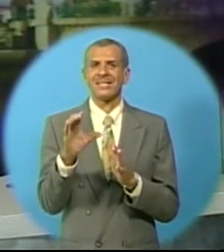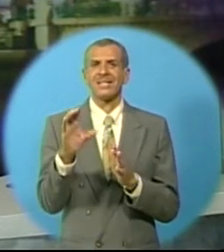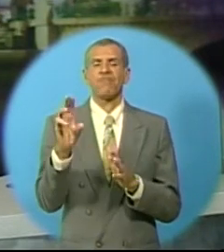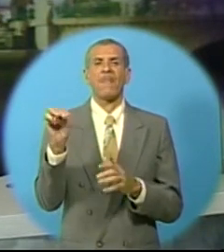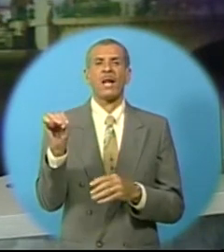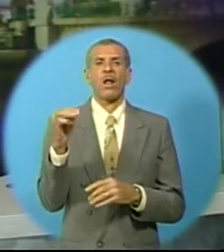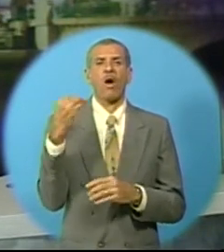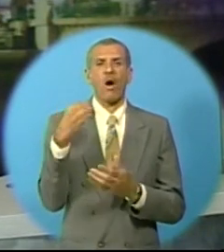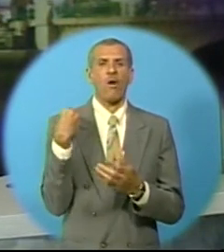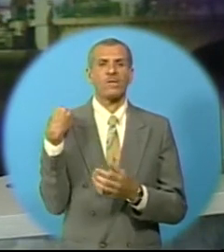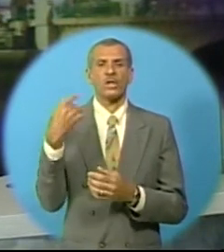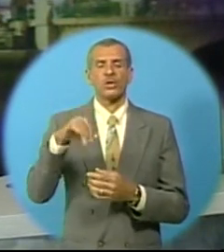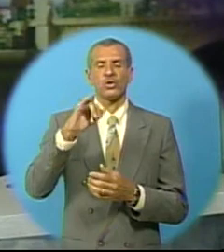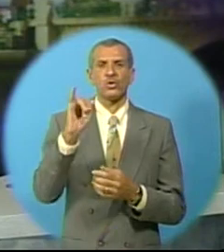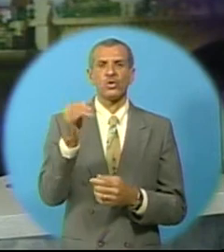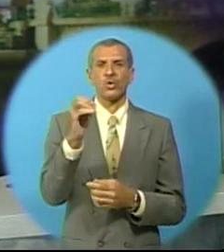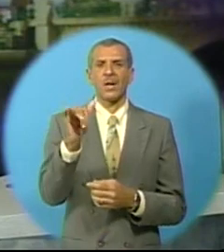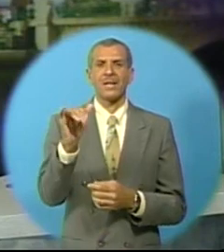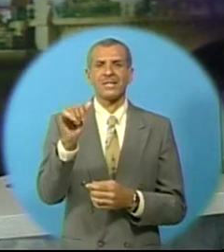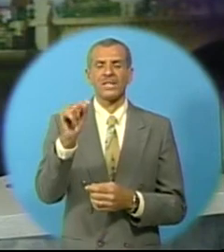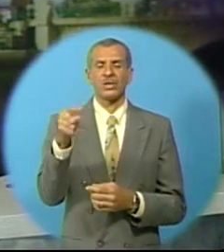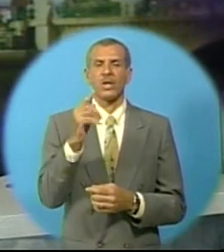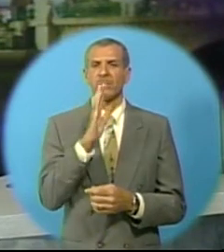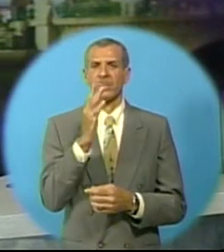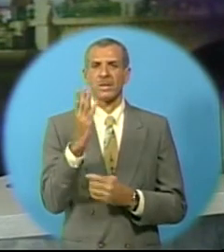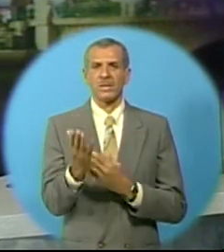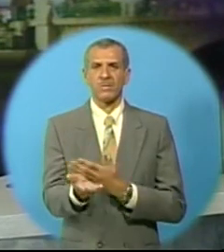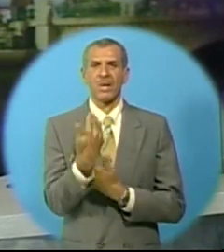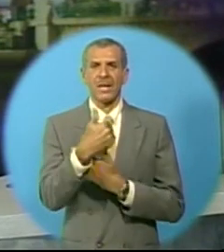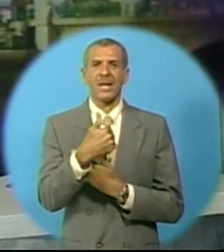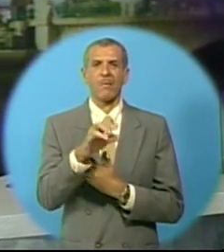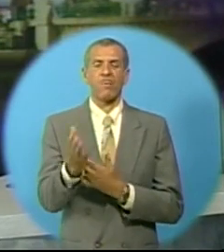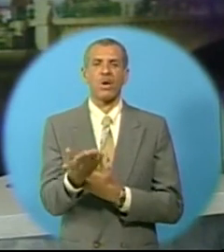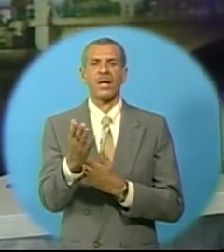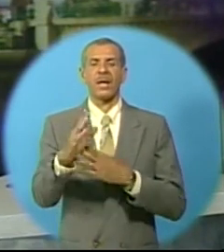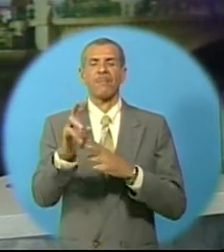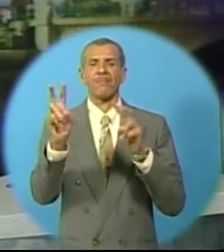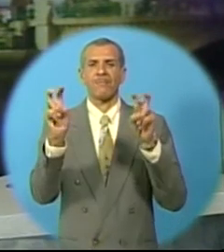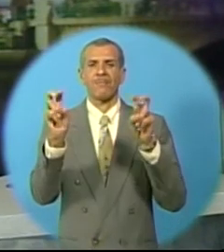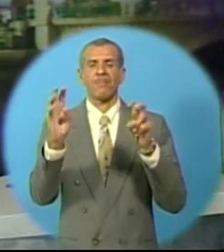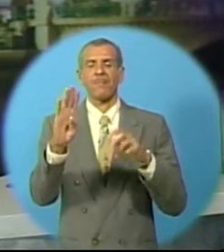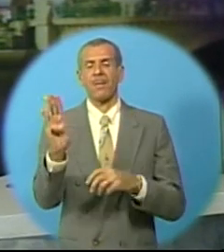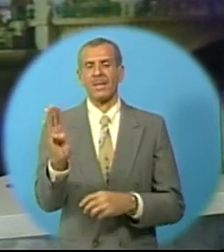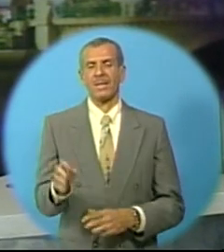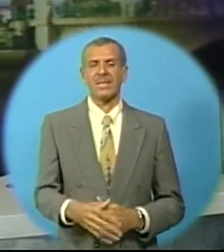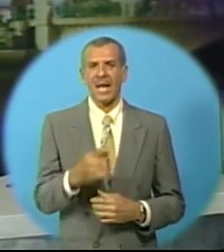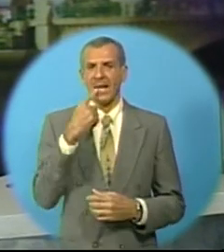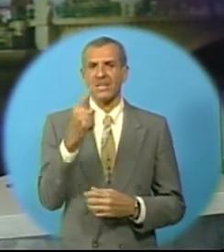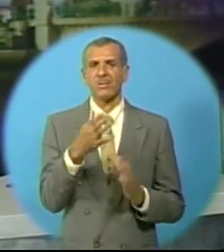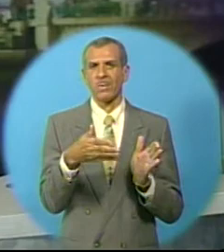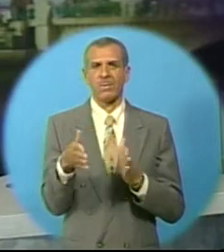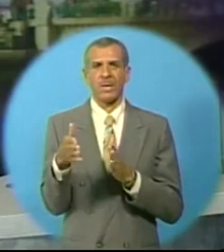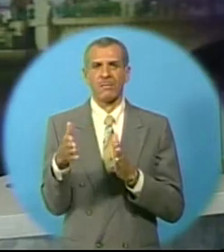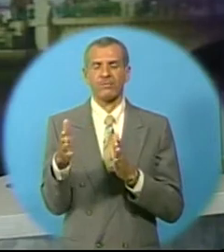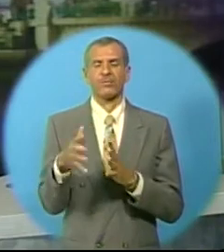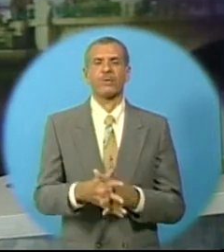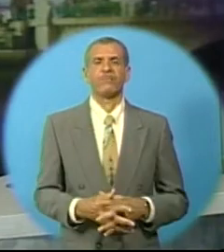Joyce St. John gave the details on Morning Barbados as she spoke about the island's continued Ebola preparations.